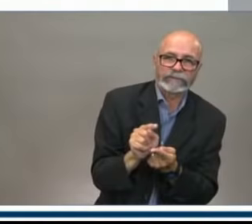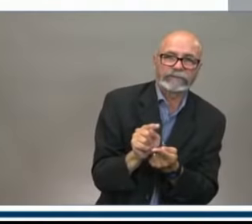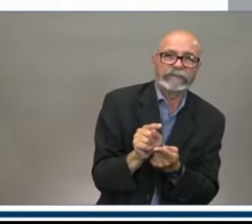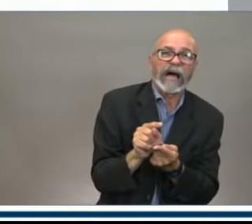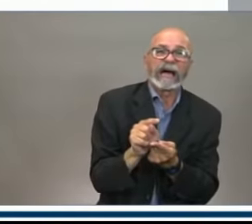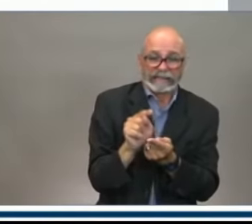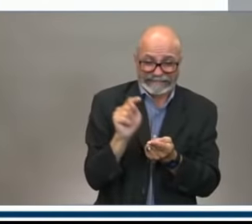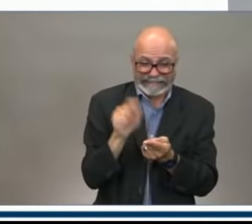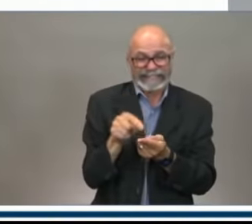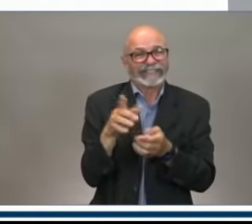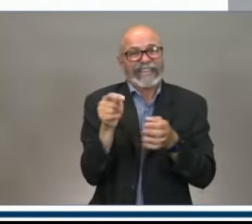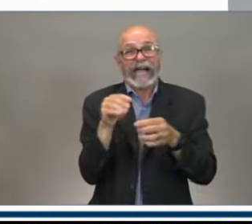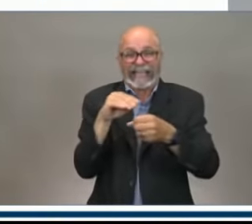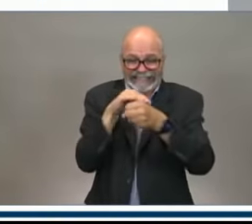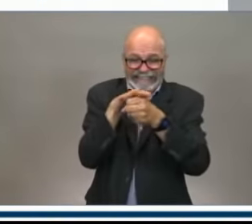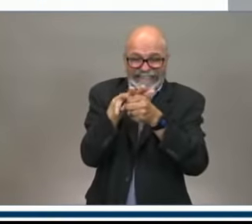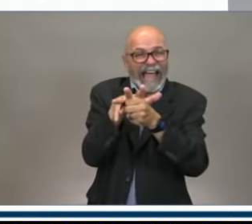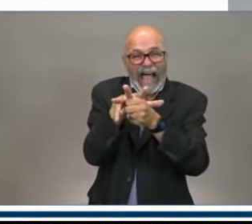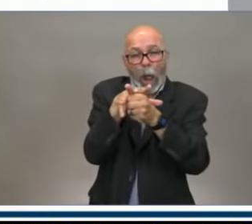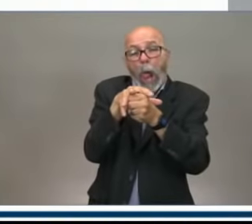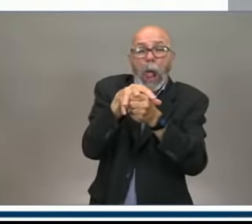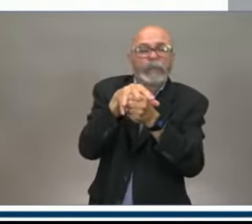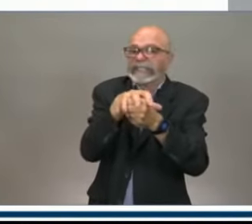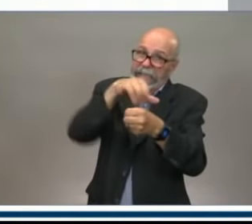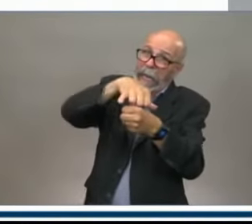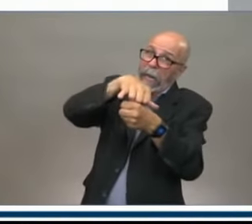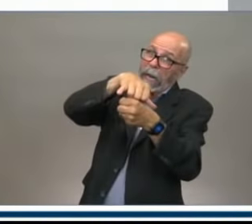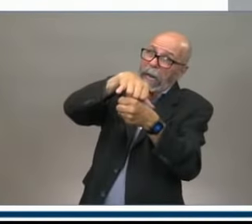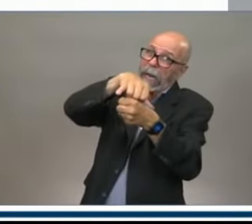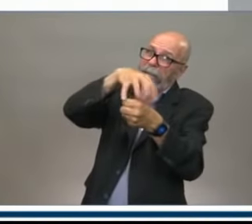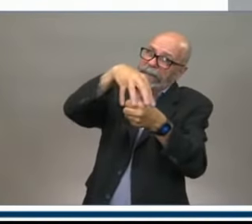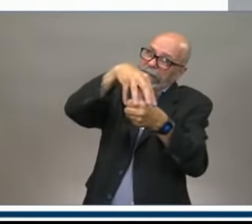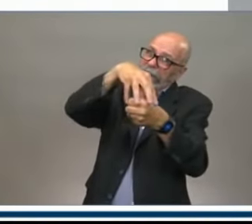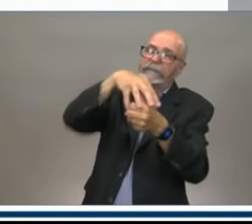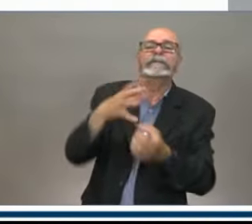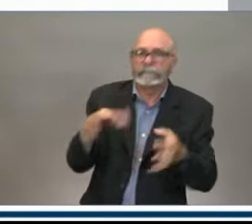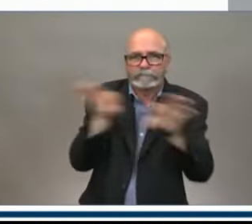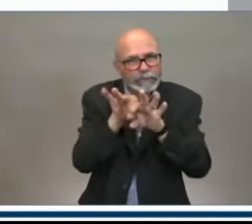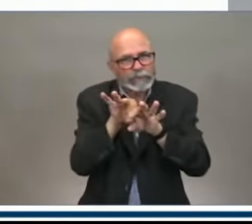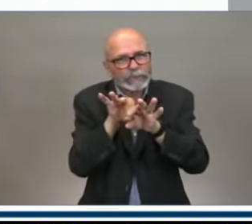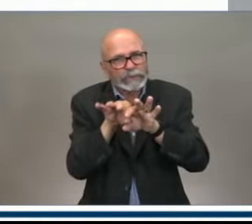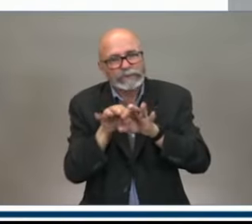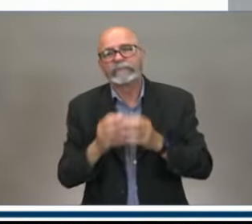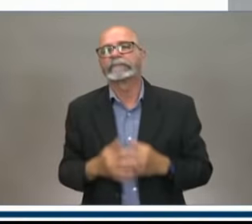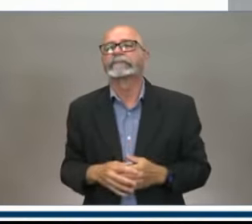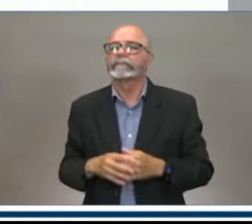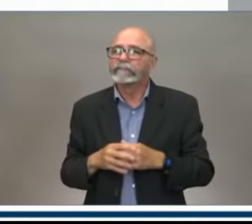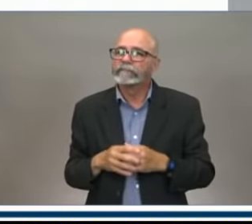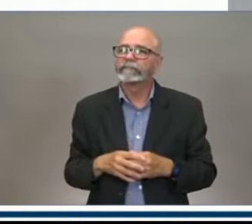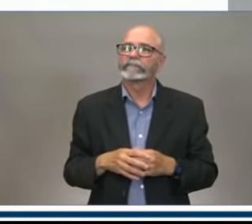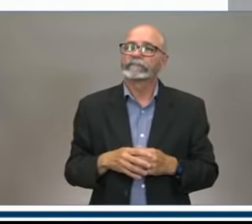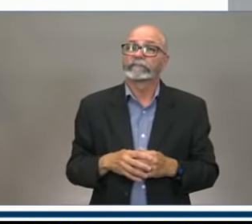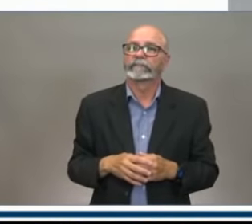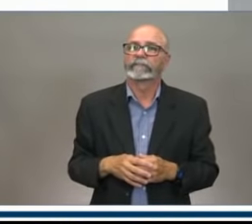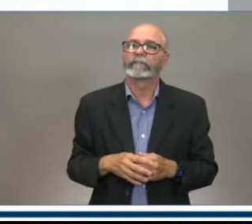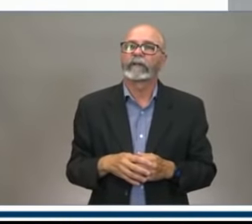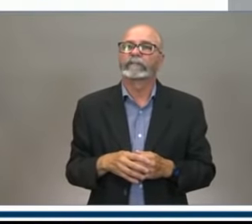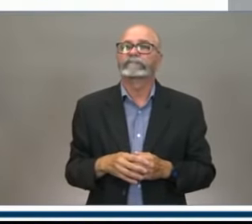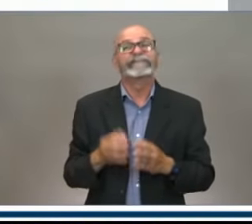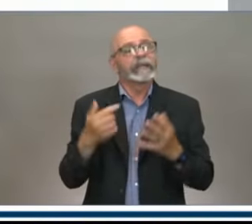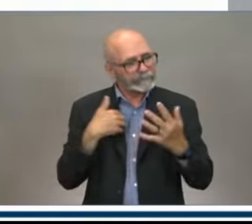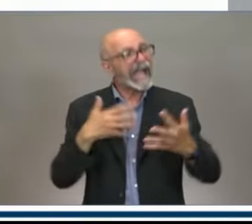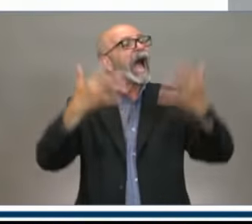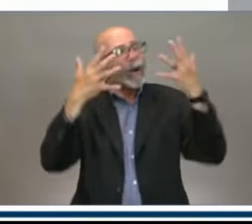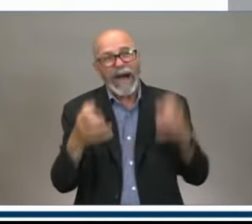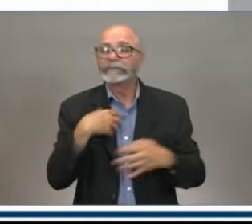recovery, including what you're talking about, the opportunity to start to remove some of the virtual ways